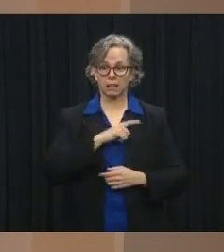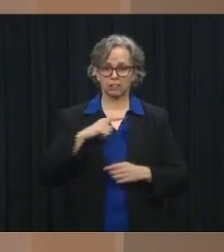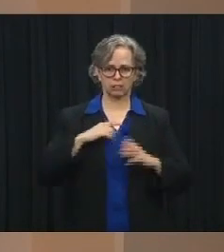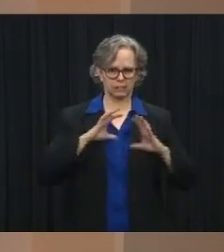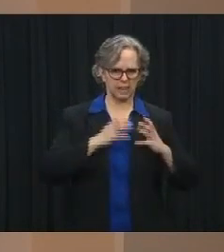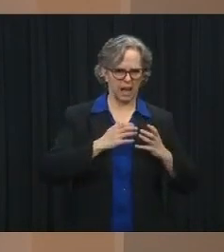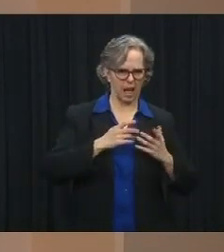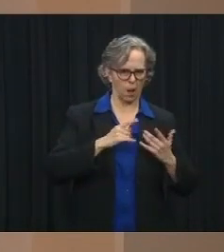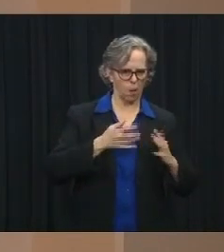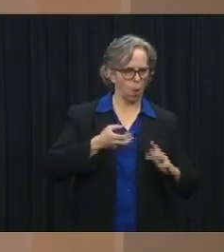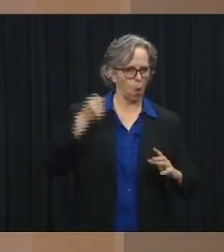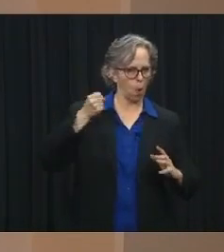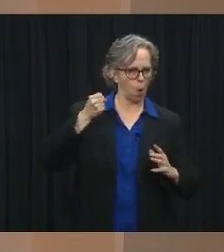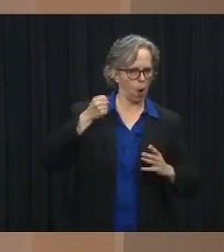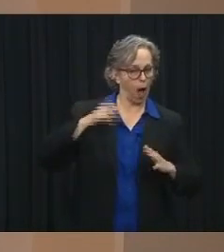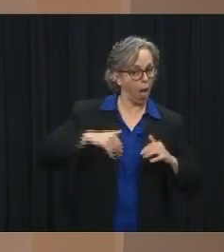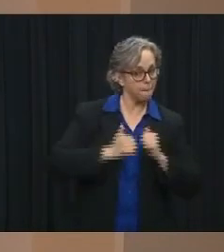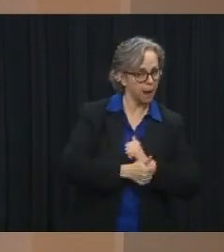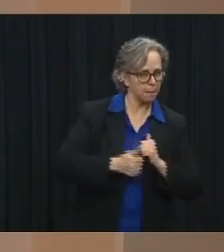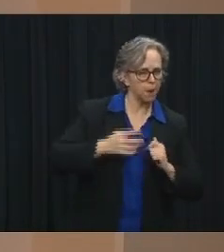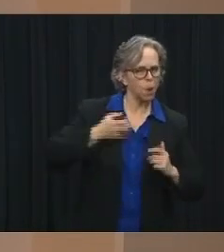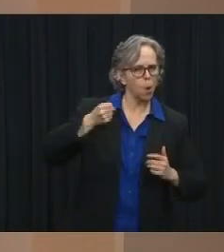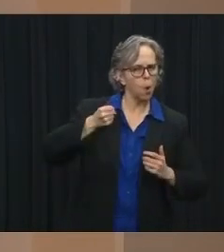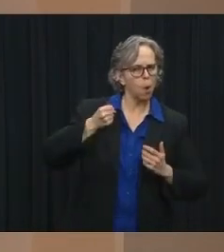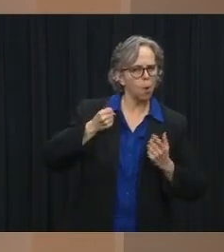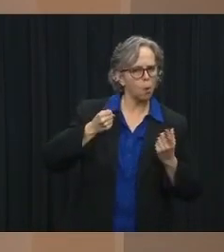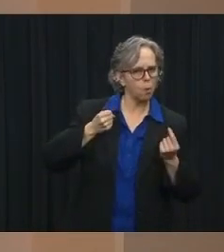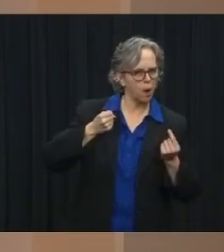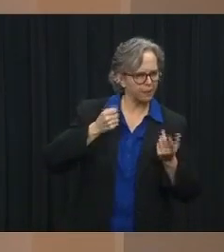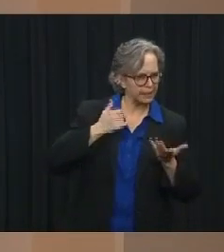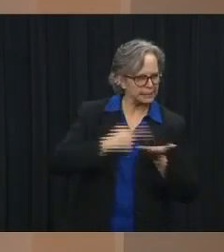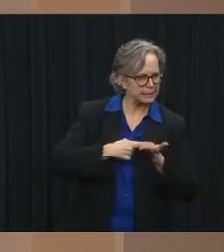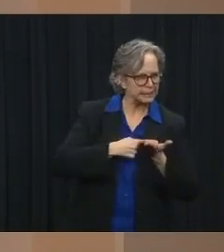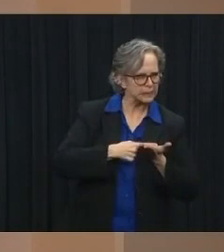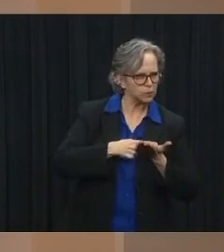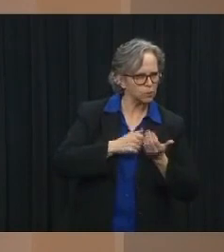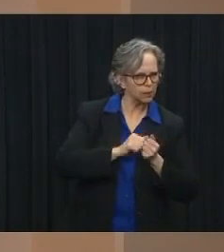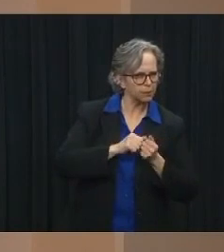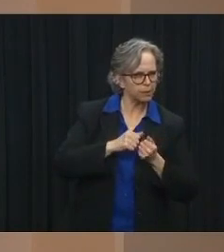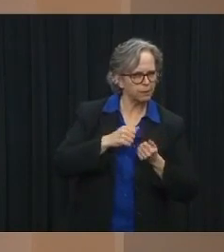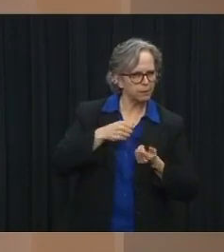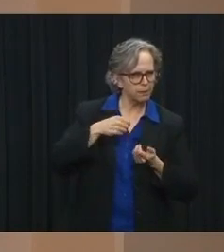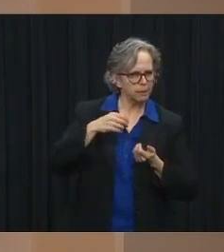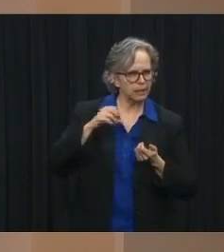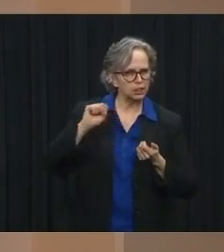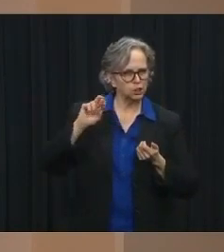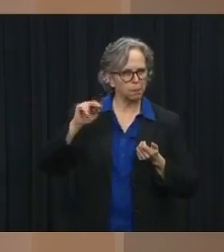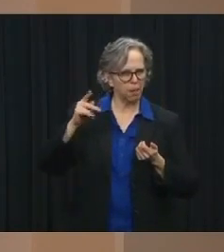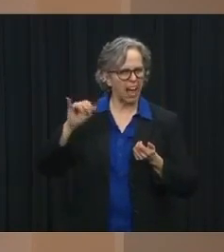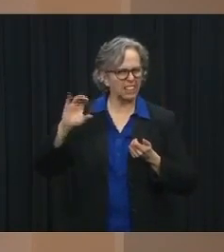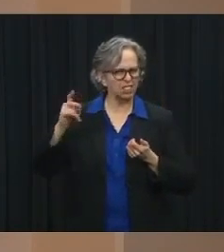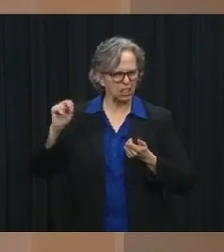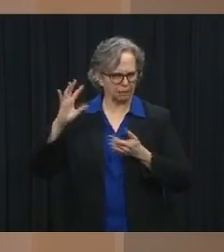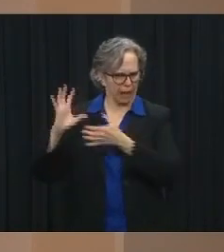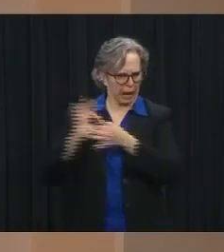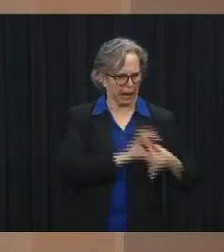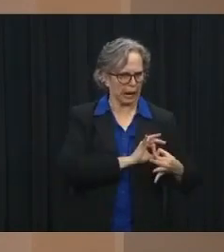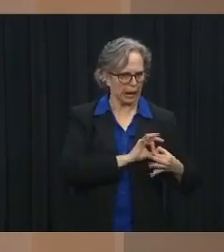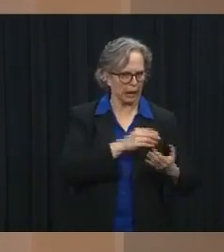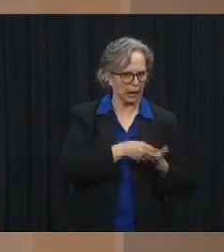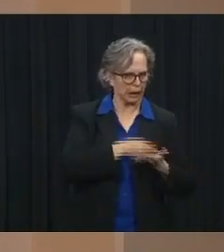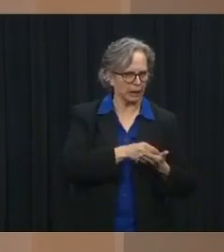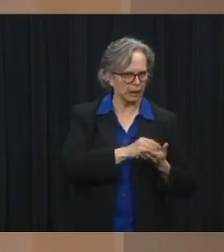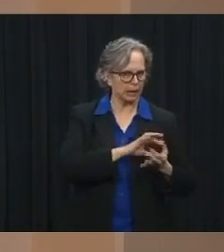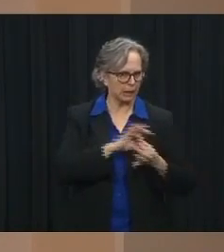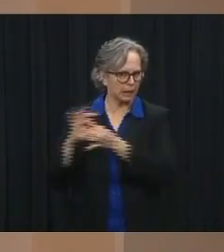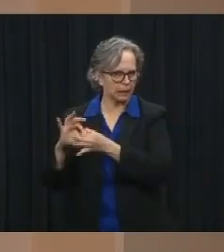because that is part of the supply chain for all of us. It provides for unemployment benefits. It provides for direct